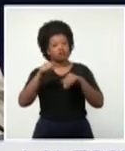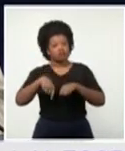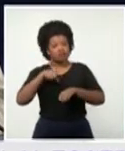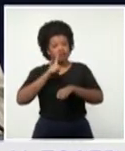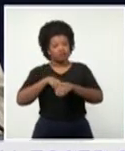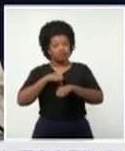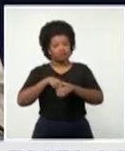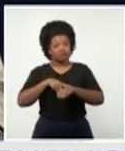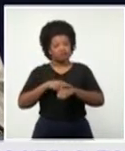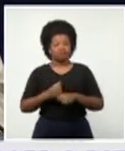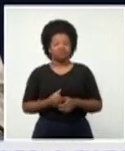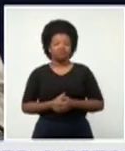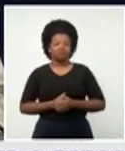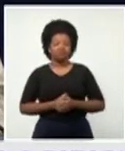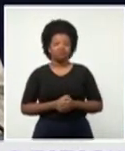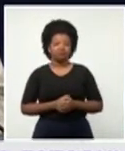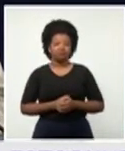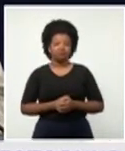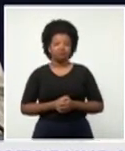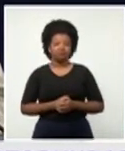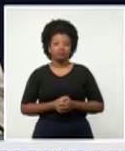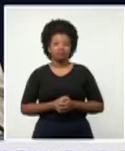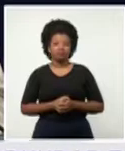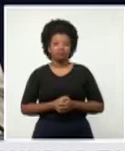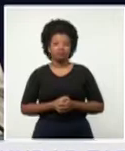been released.